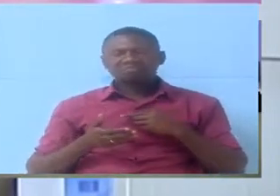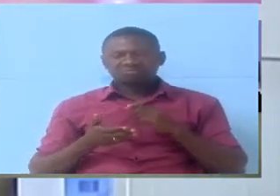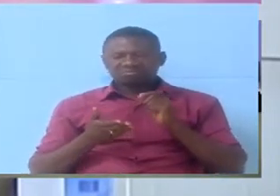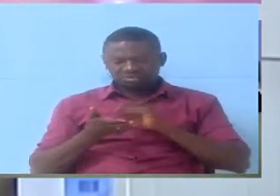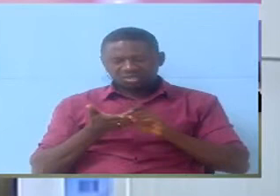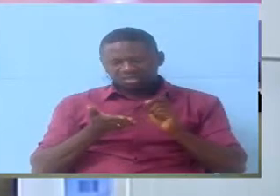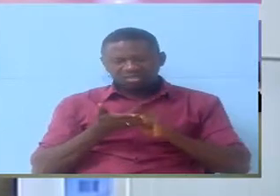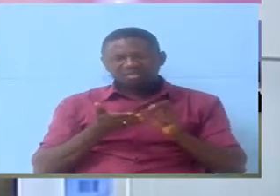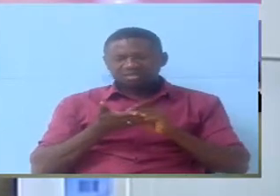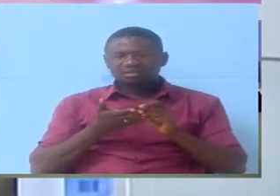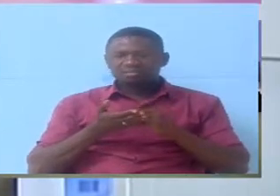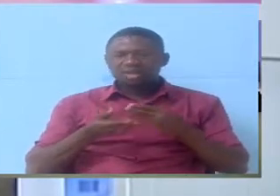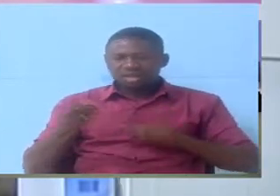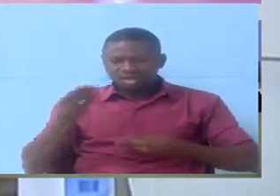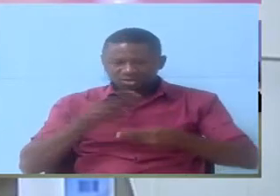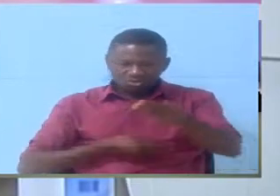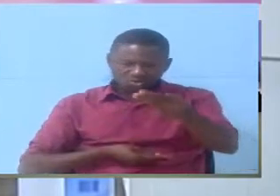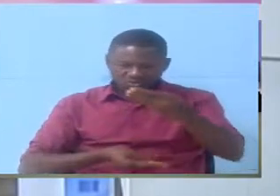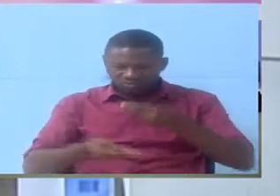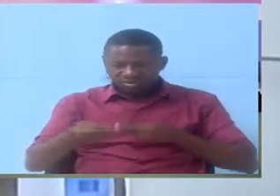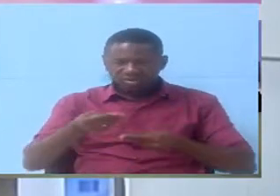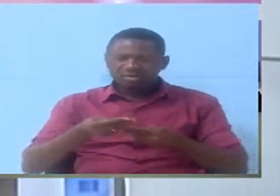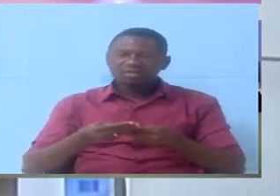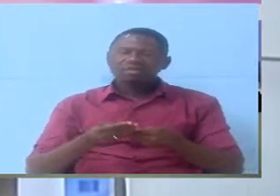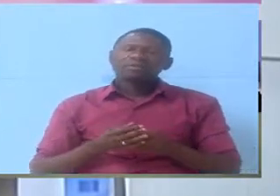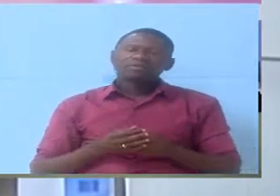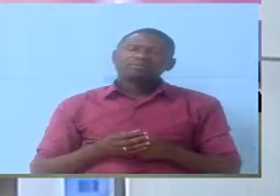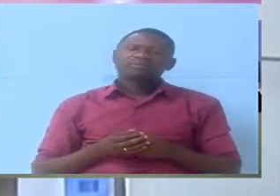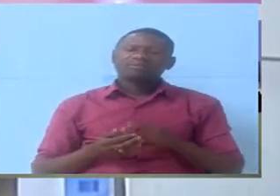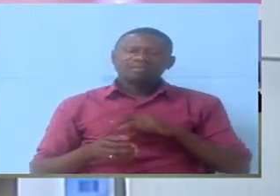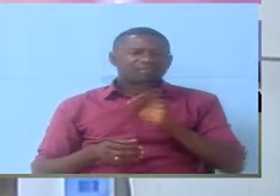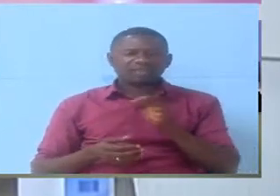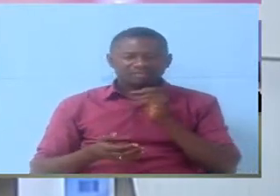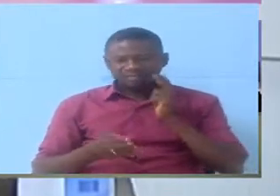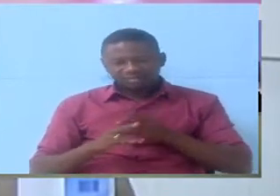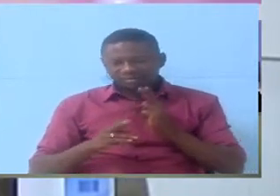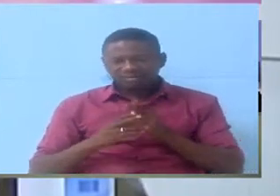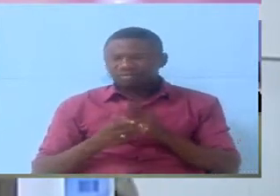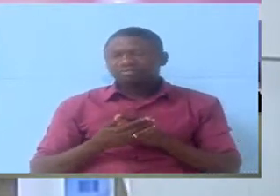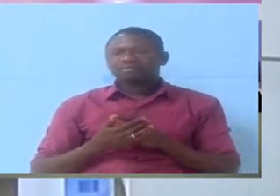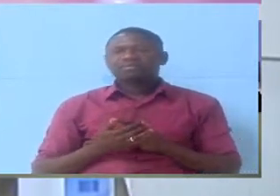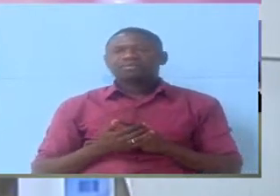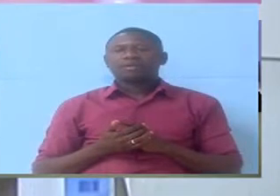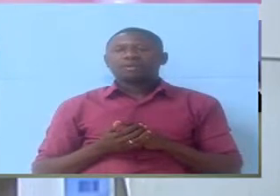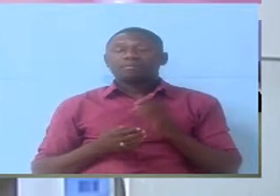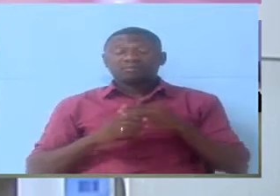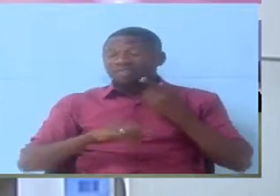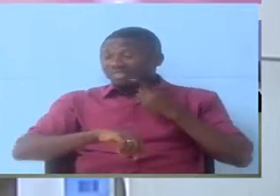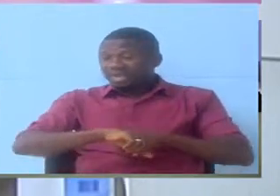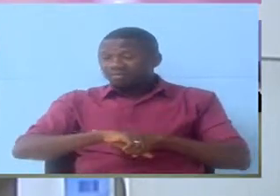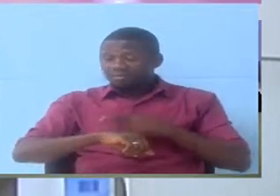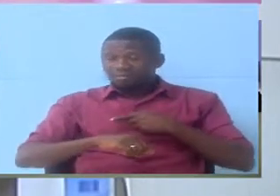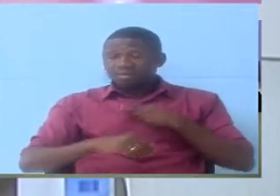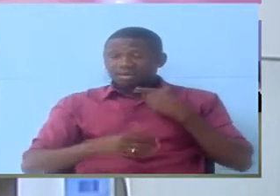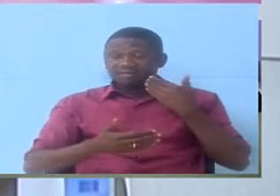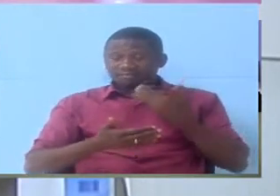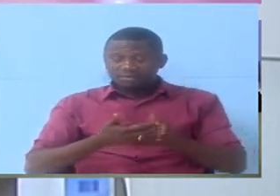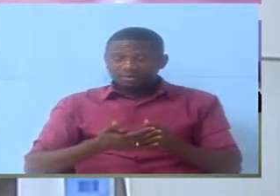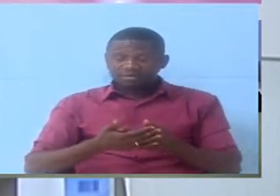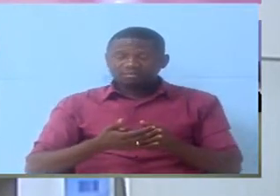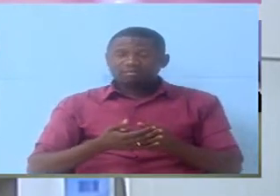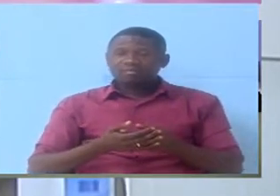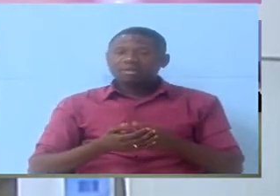quickly. Very quickly. By the time I finish, my commanders has come back from Burfoot.